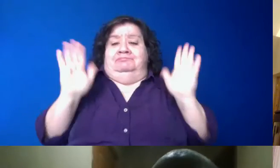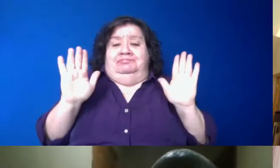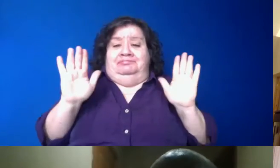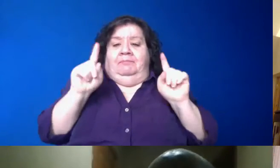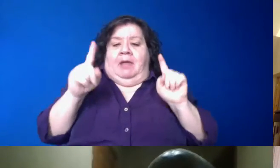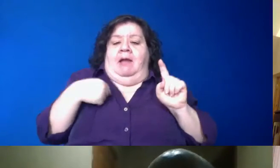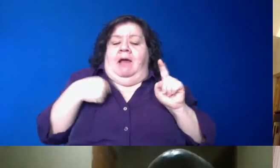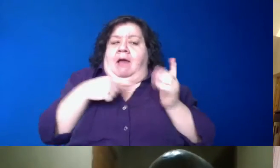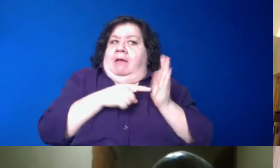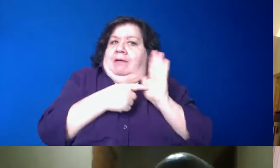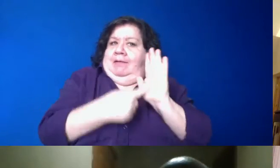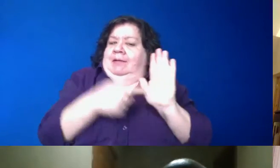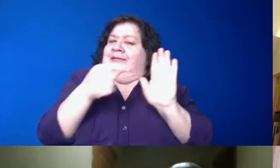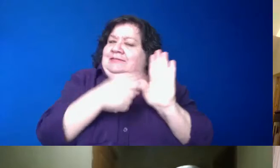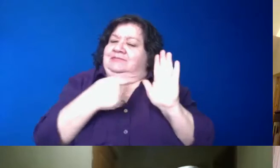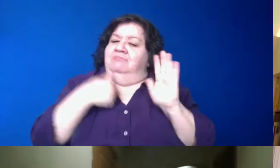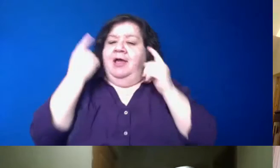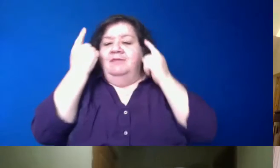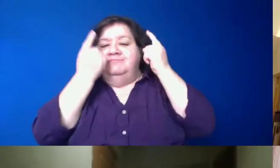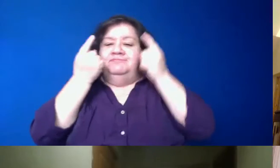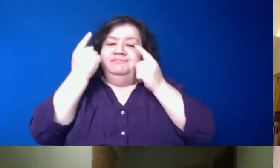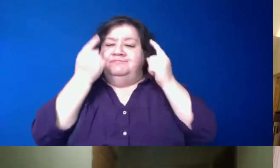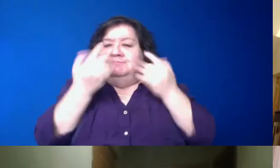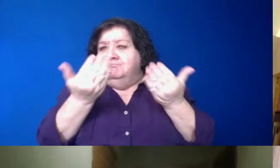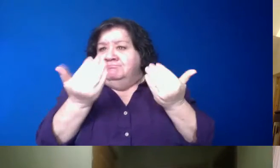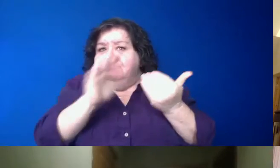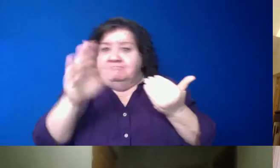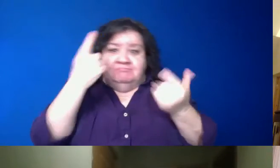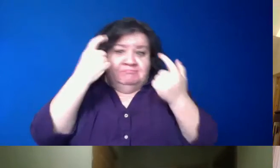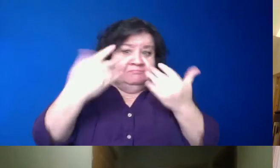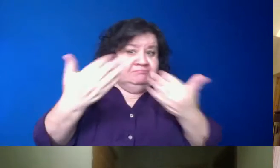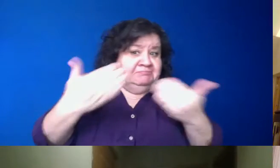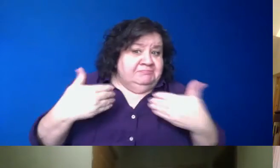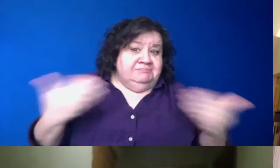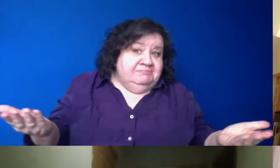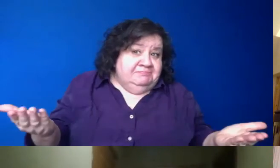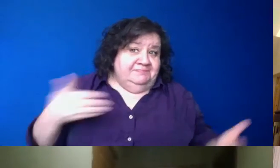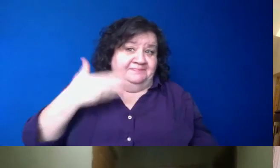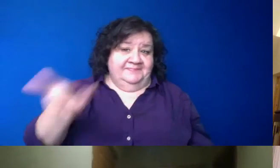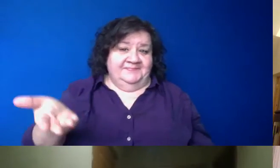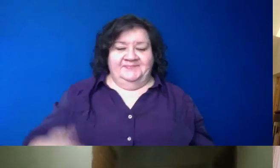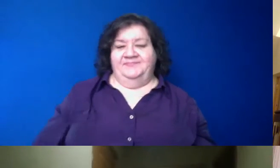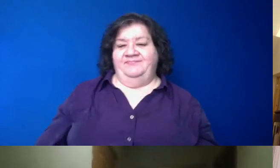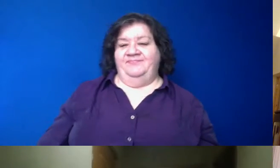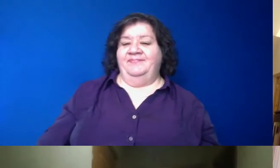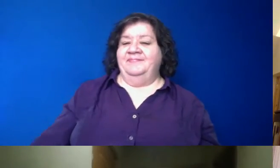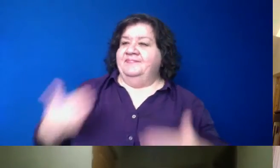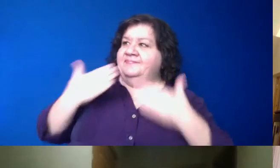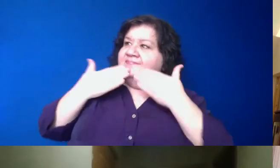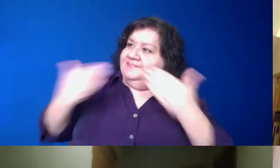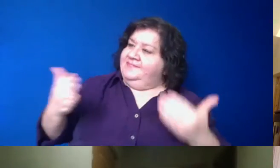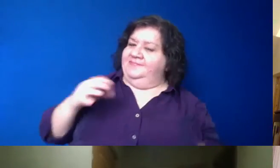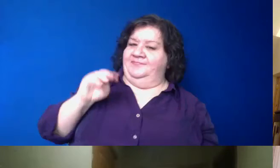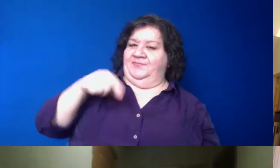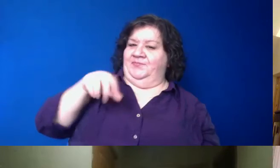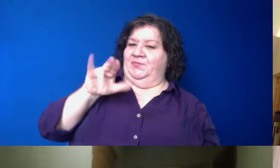and appreciate your having laid out what your priorities are and where you think you'll be headed in